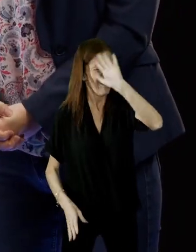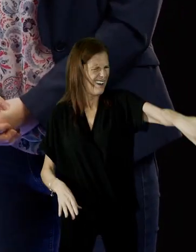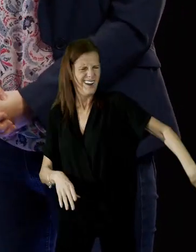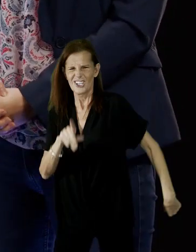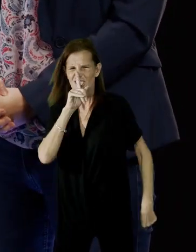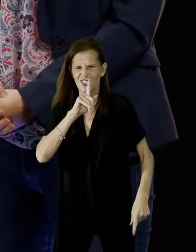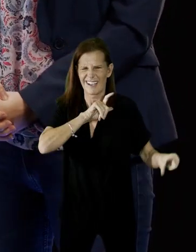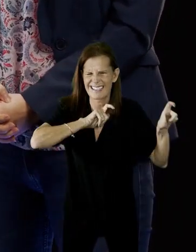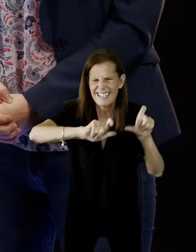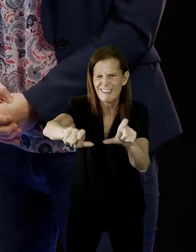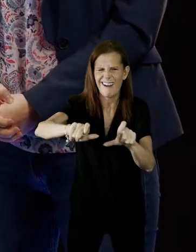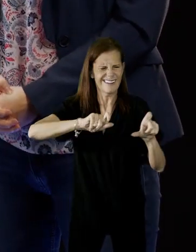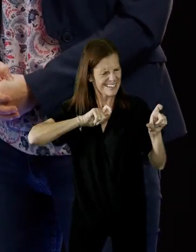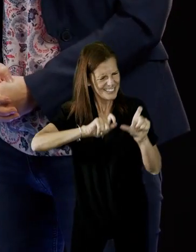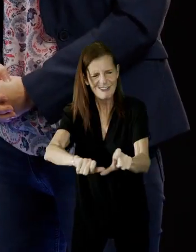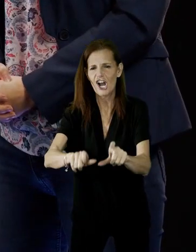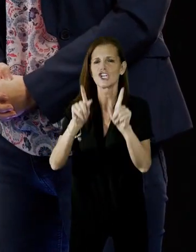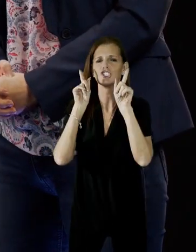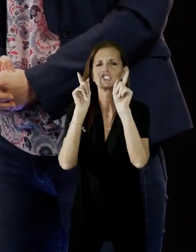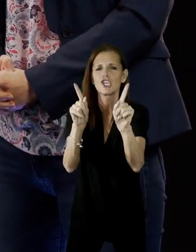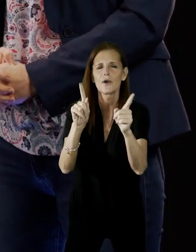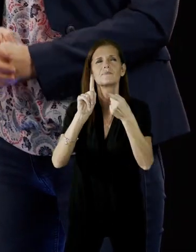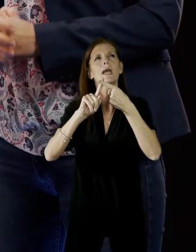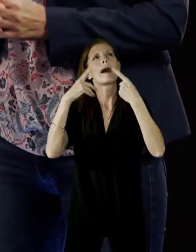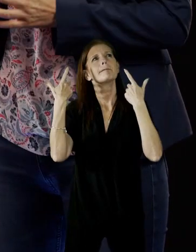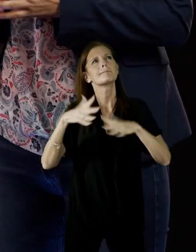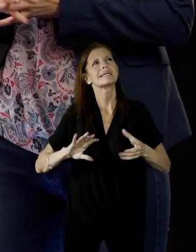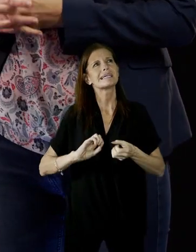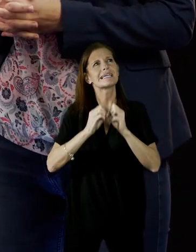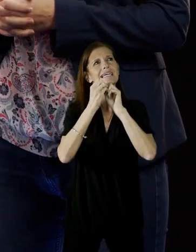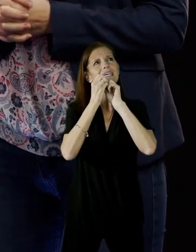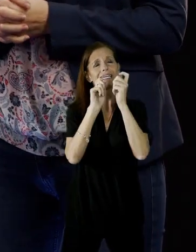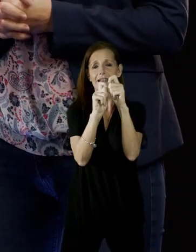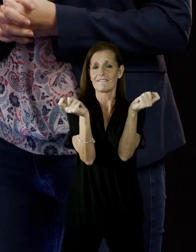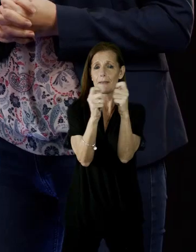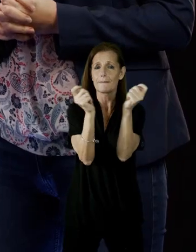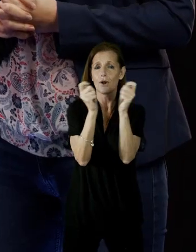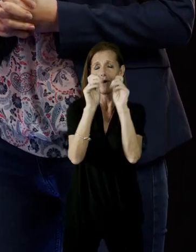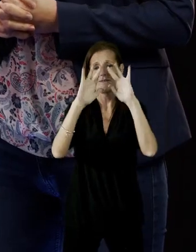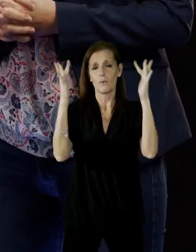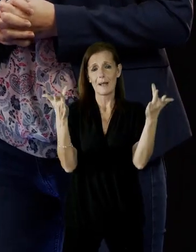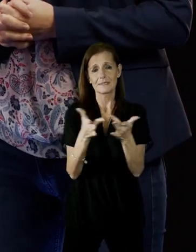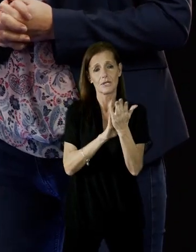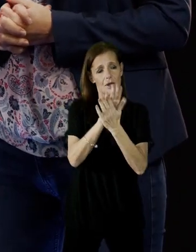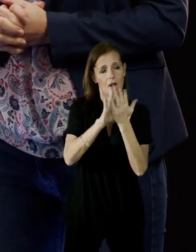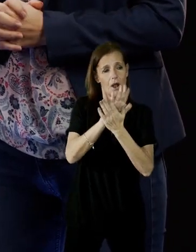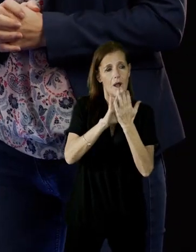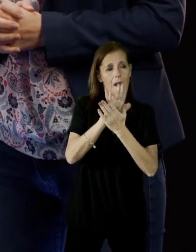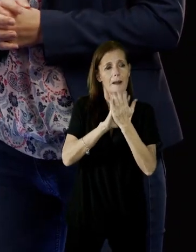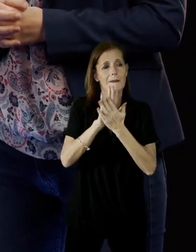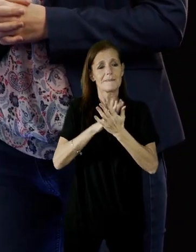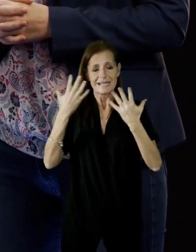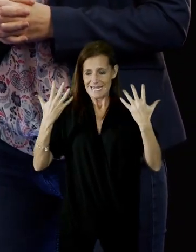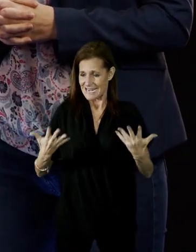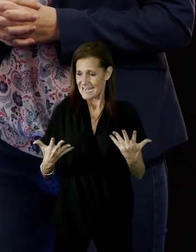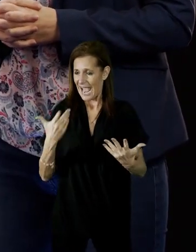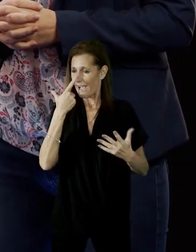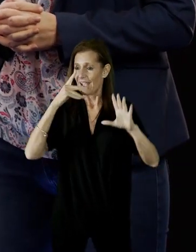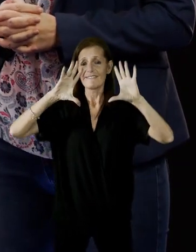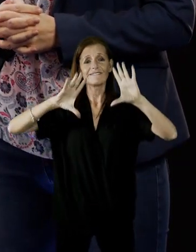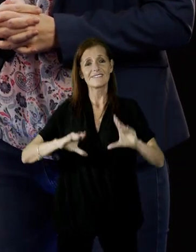going. Okay, right, so we developed a flipbook for our website so that people can now, after the project's finished, can go and